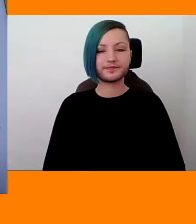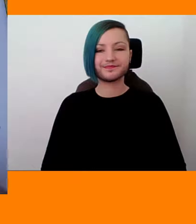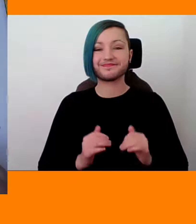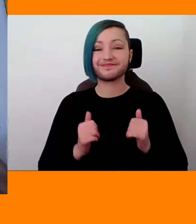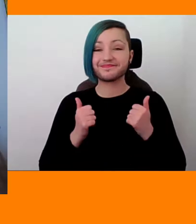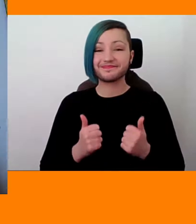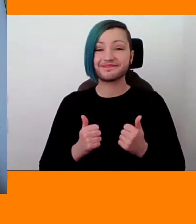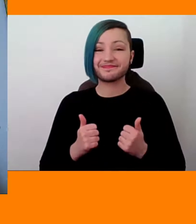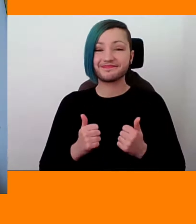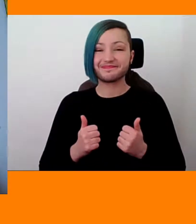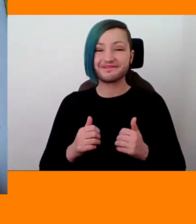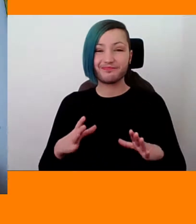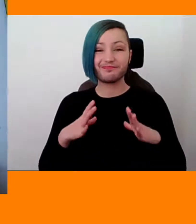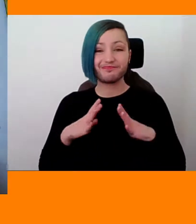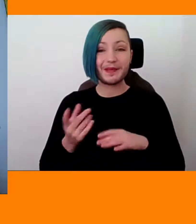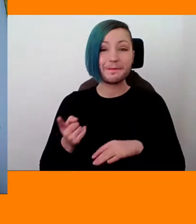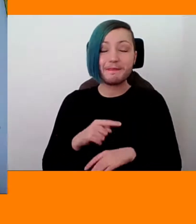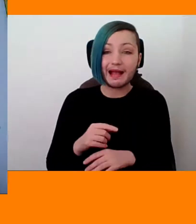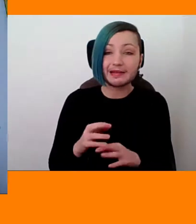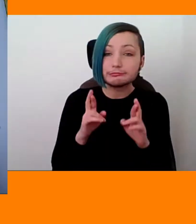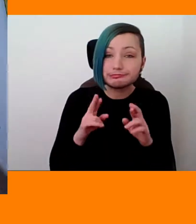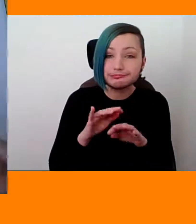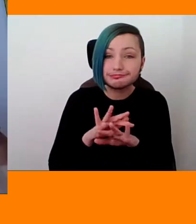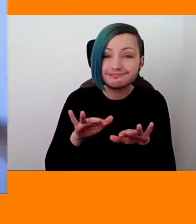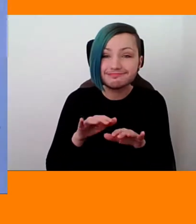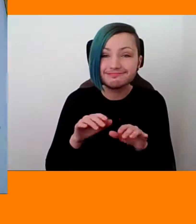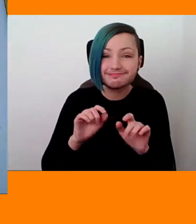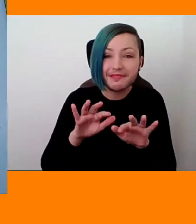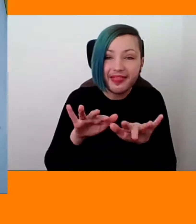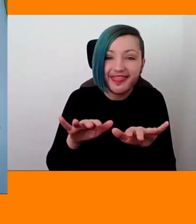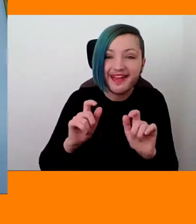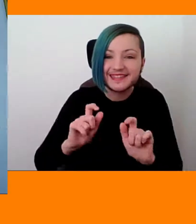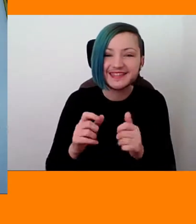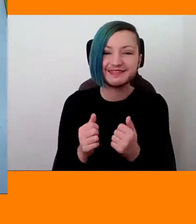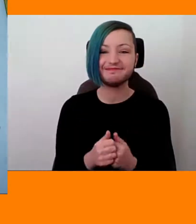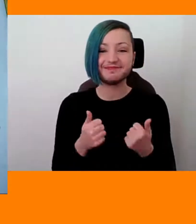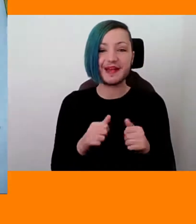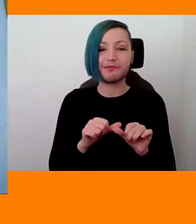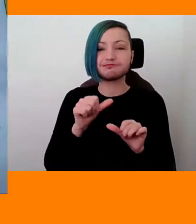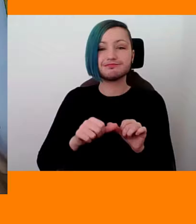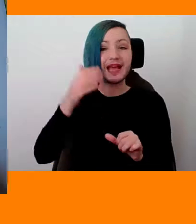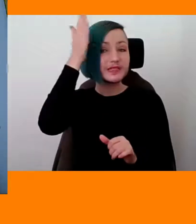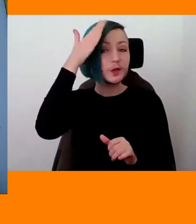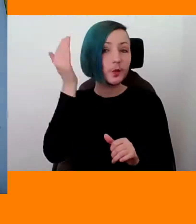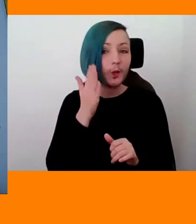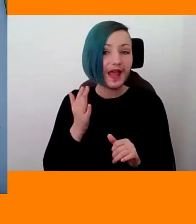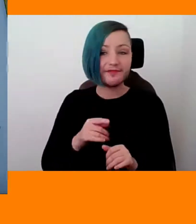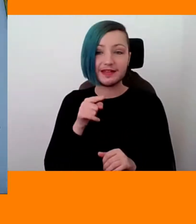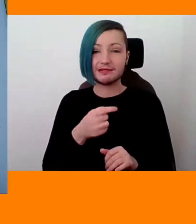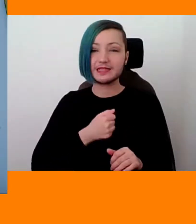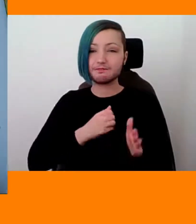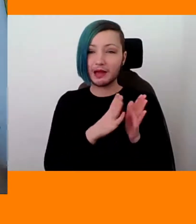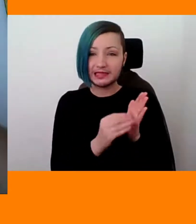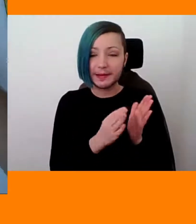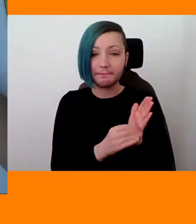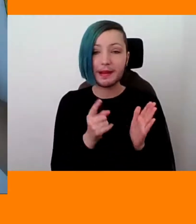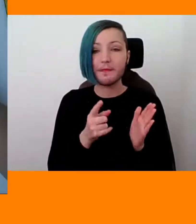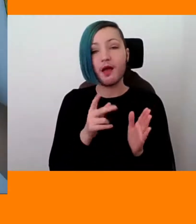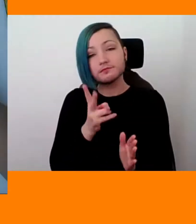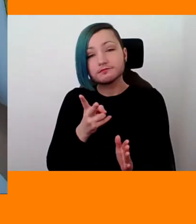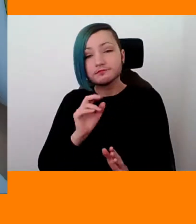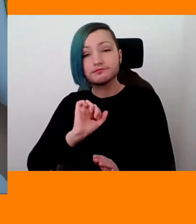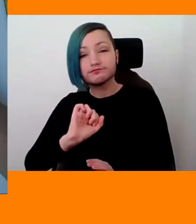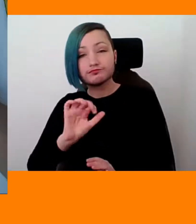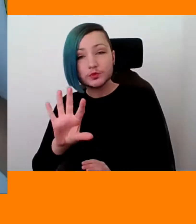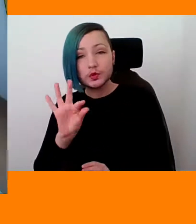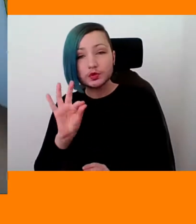Okay, I'm back. If you're still here, we're going to move on to wavy hair. This is the template that I'm using, but again, if you want to